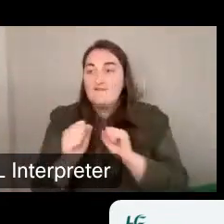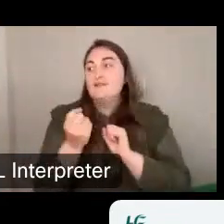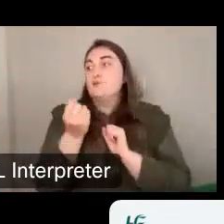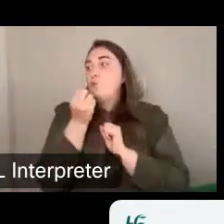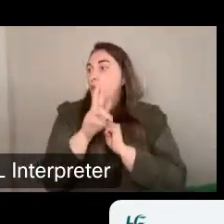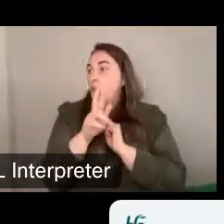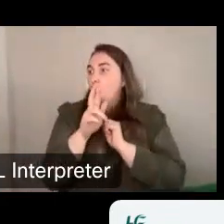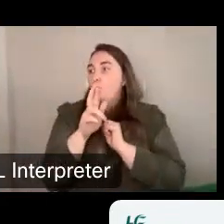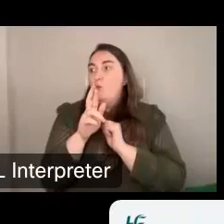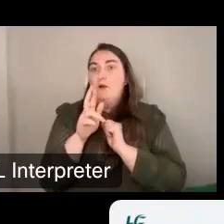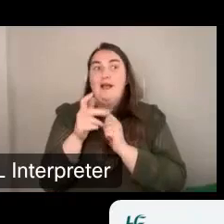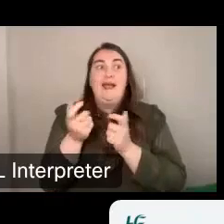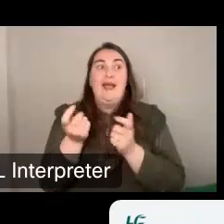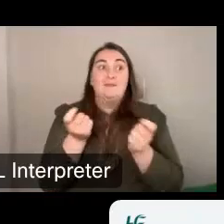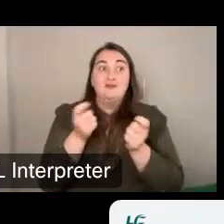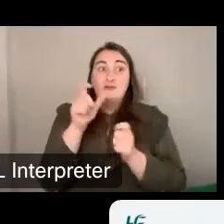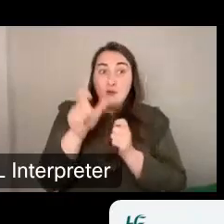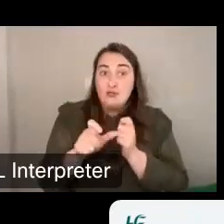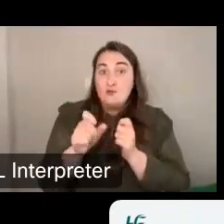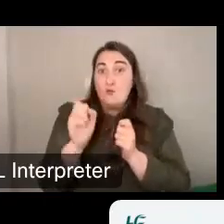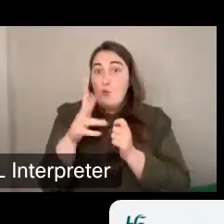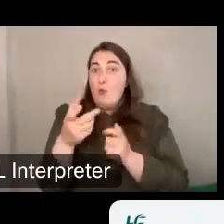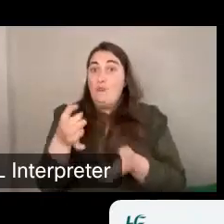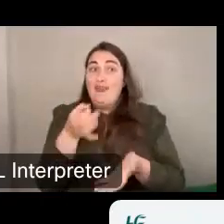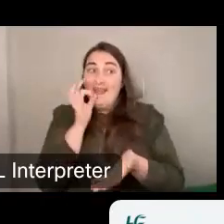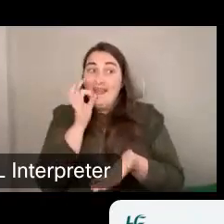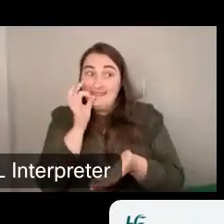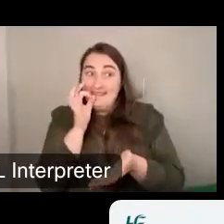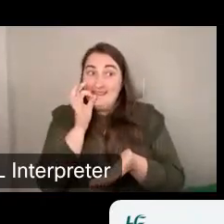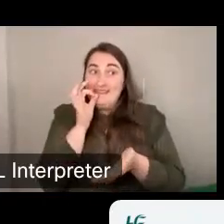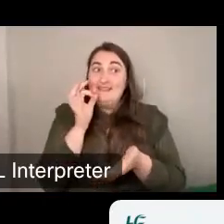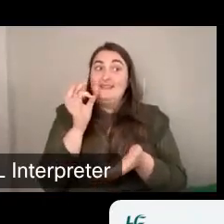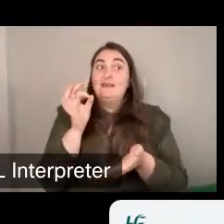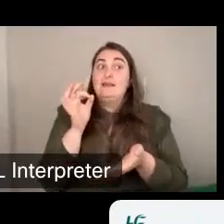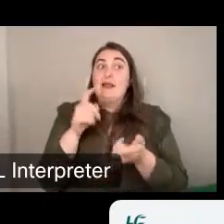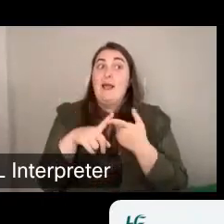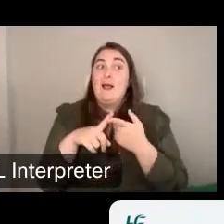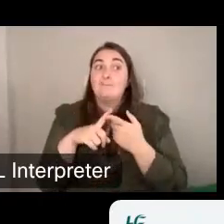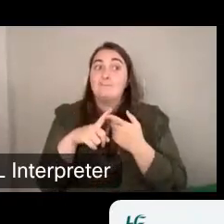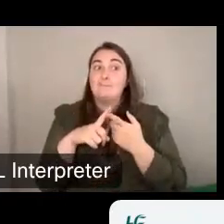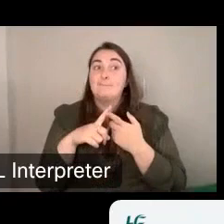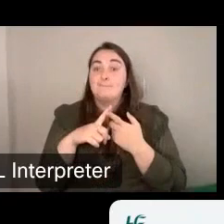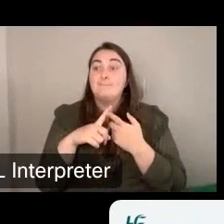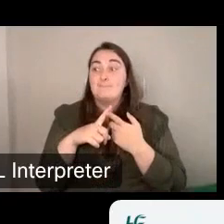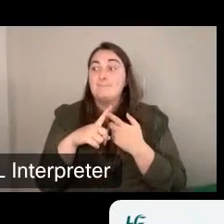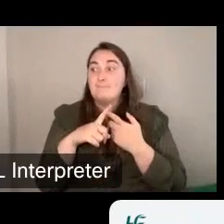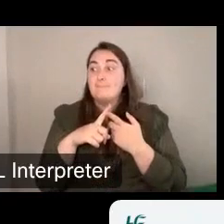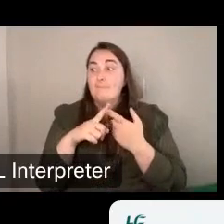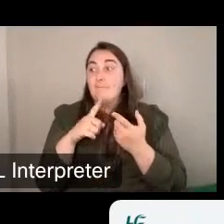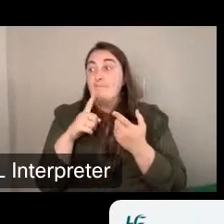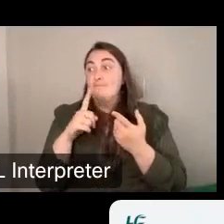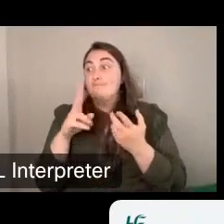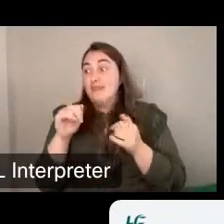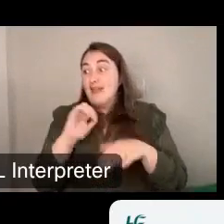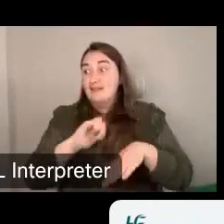an administrator, you might work in the canteen. All grades and disciplines use the service, and they can also just set you